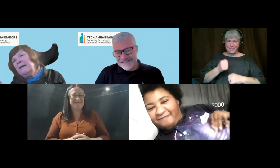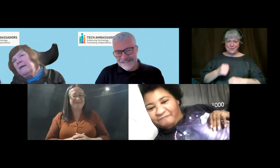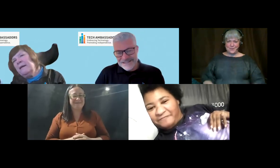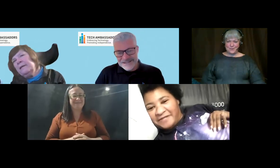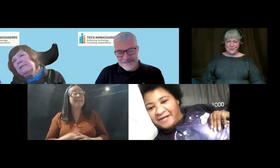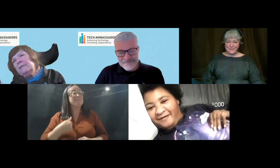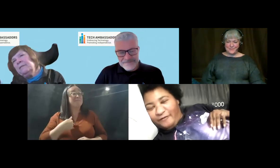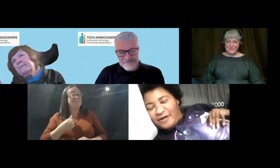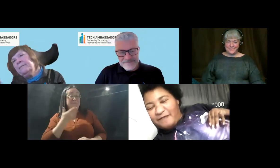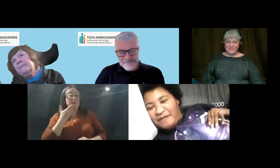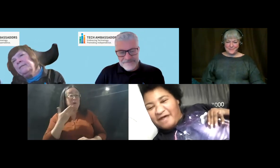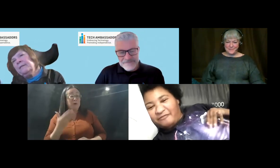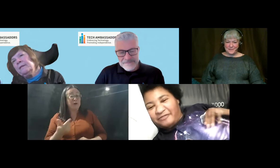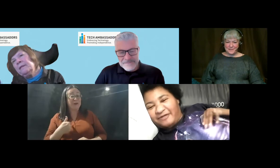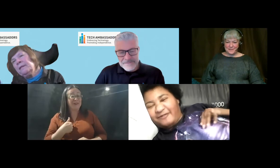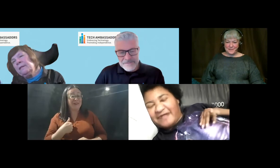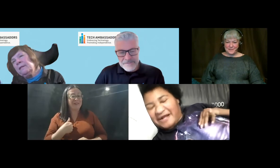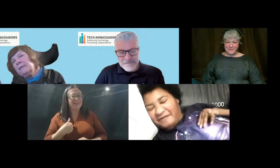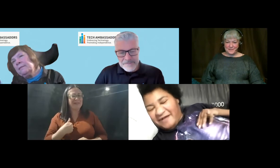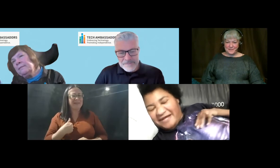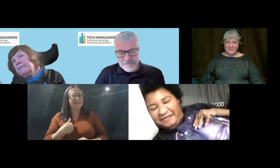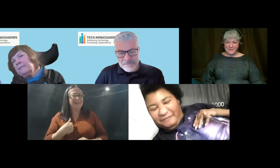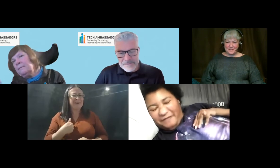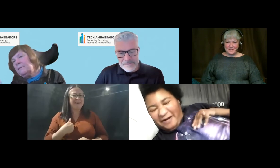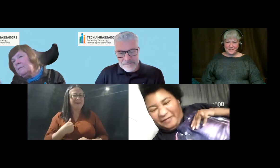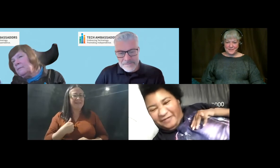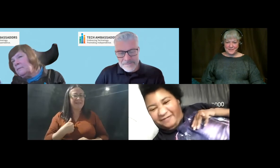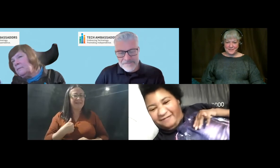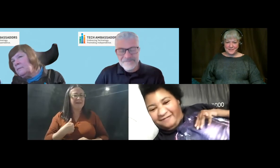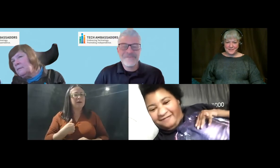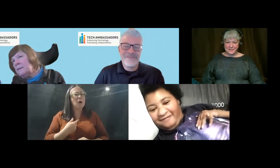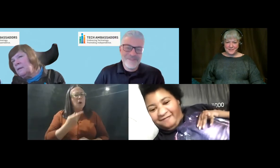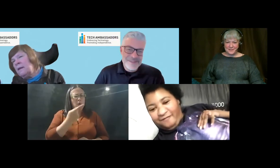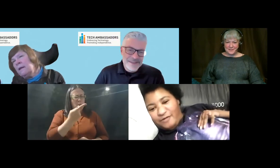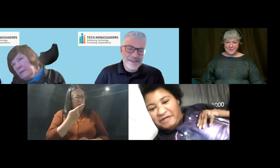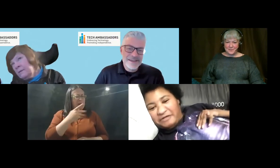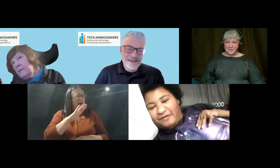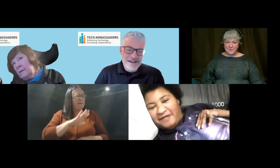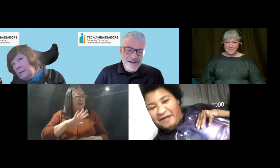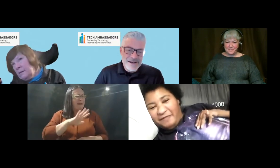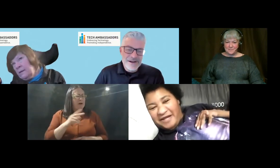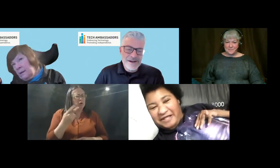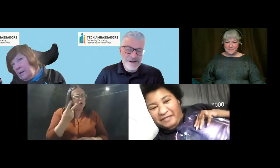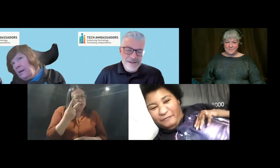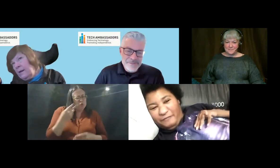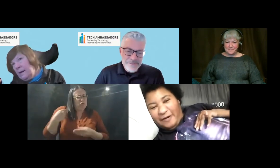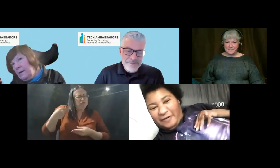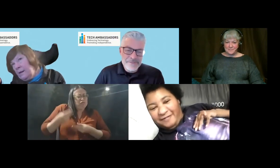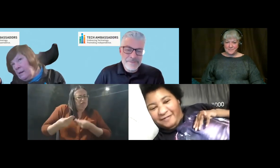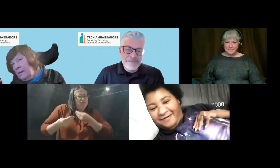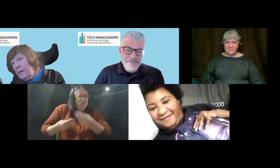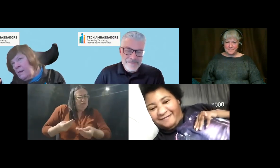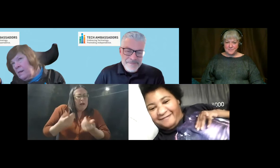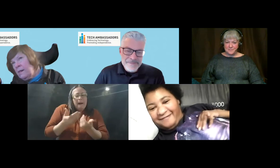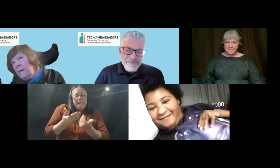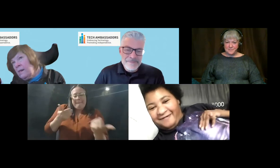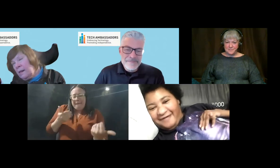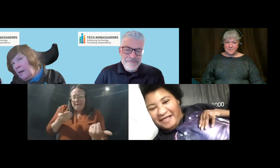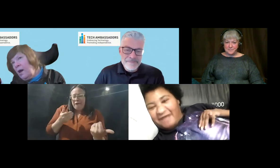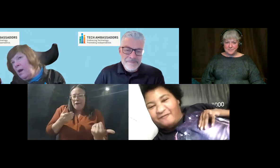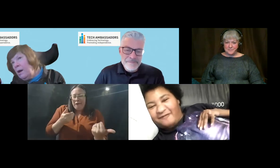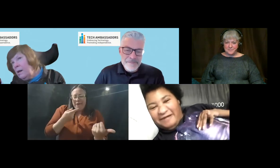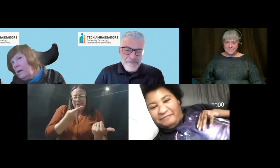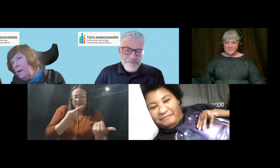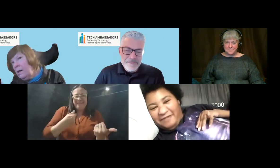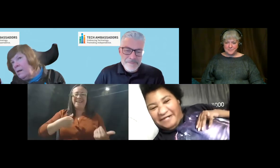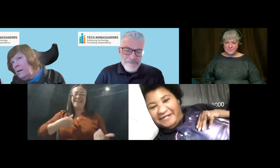Good. We're about 2 generations apart. We're about 2 generations apart. Because